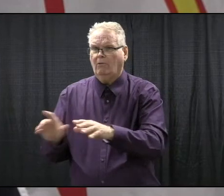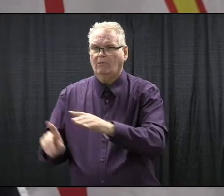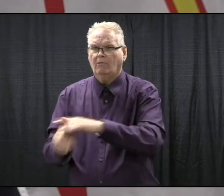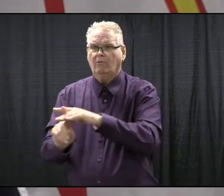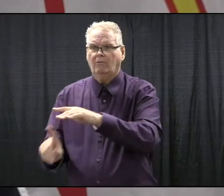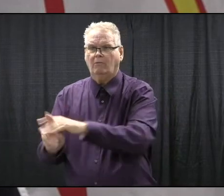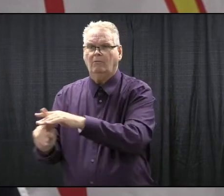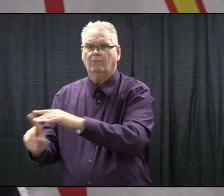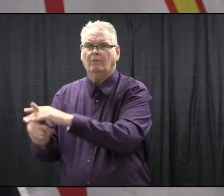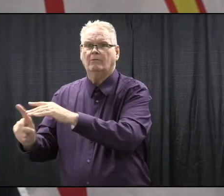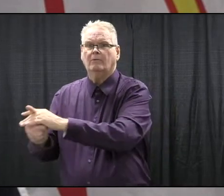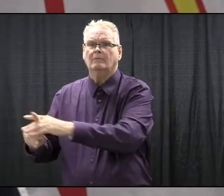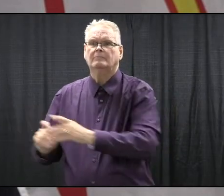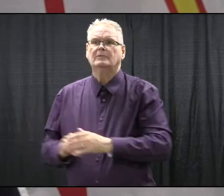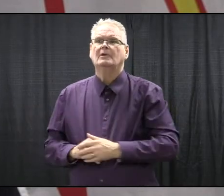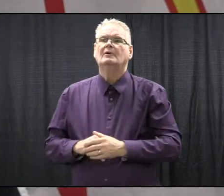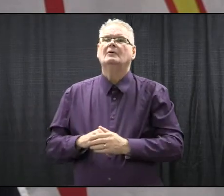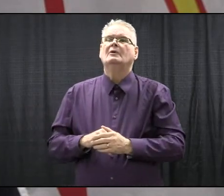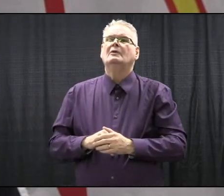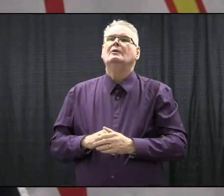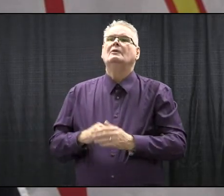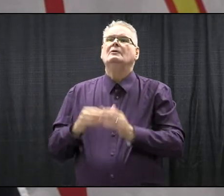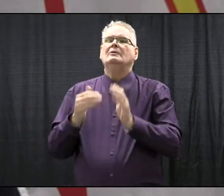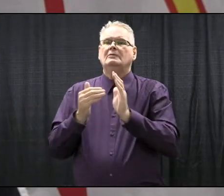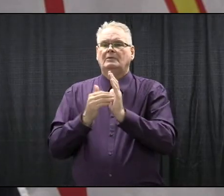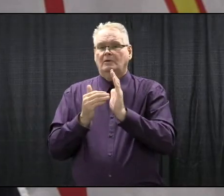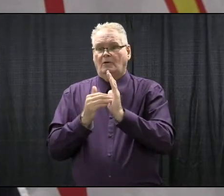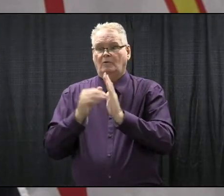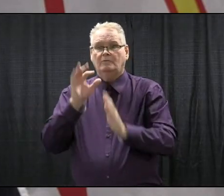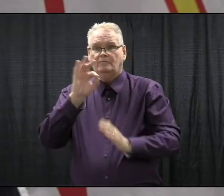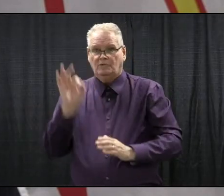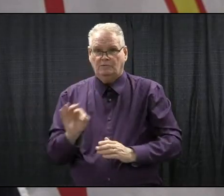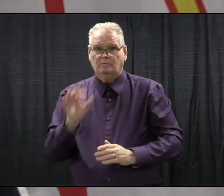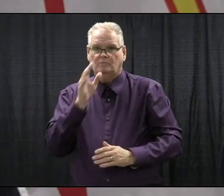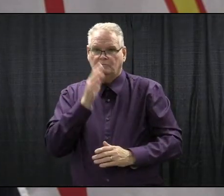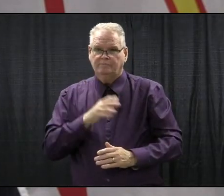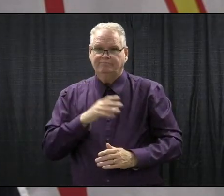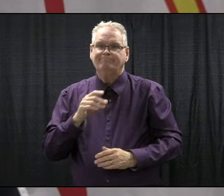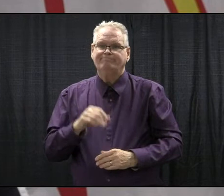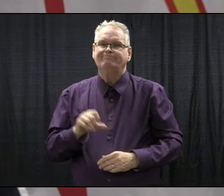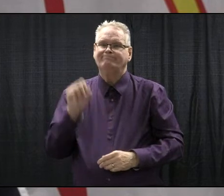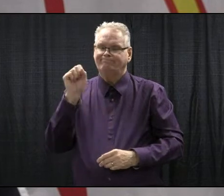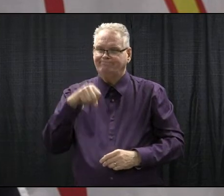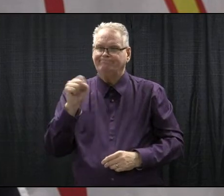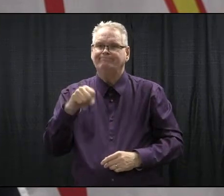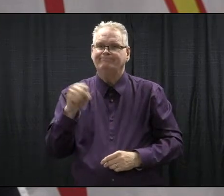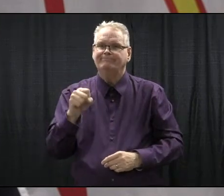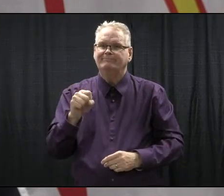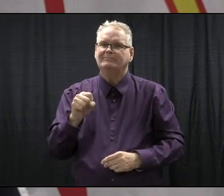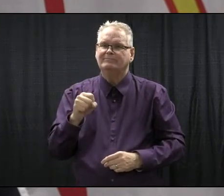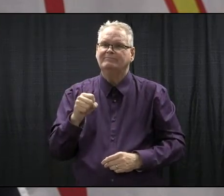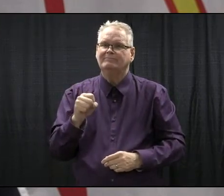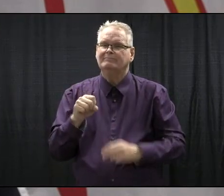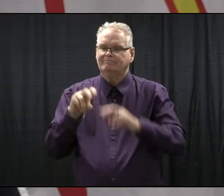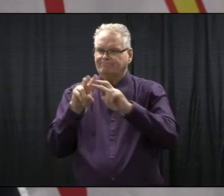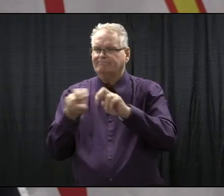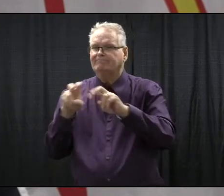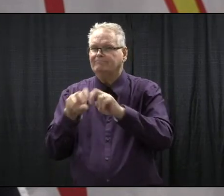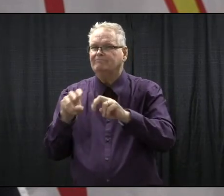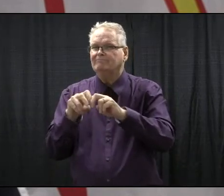the younger age groups, and some are, I think there's some that are looking at 6 to 12 and then 2 to